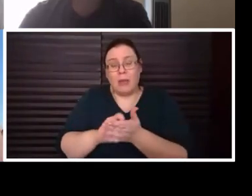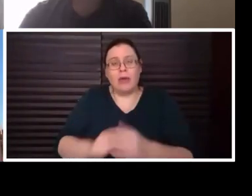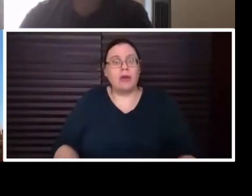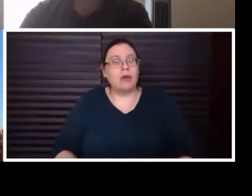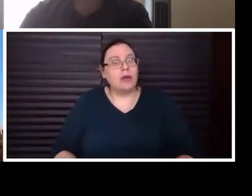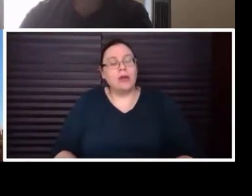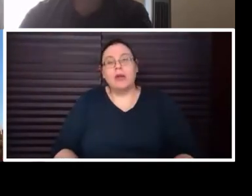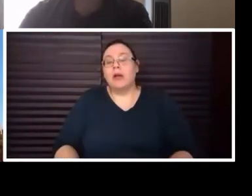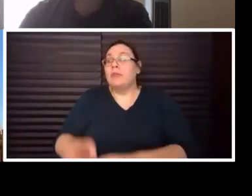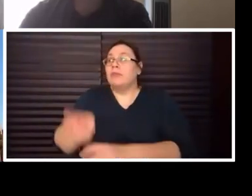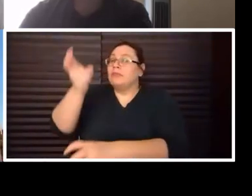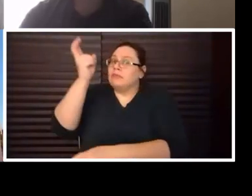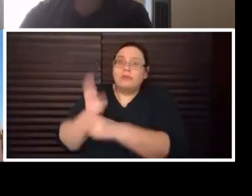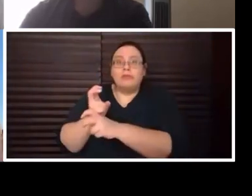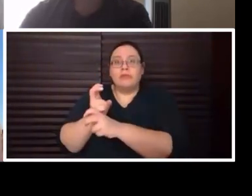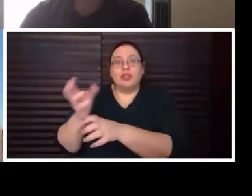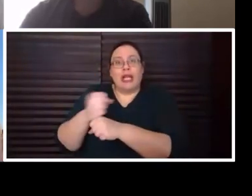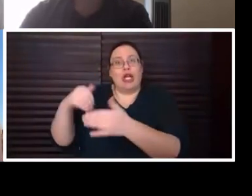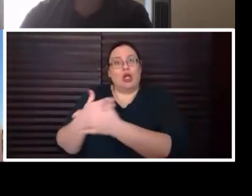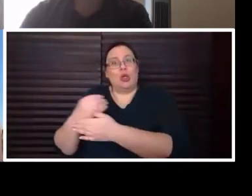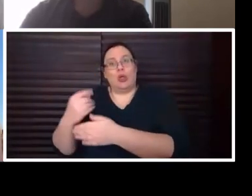a new prosthesis.